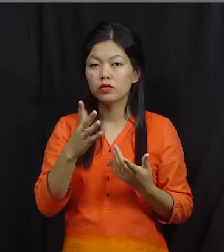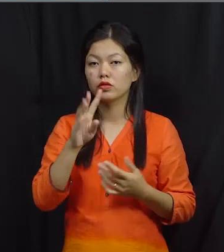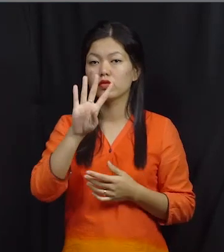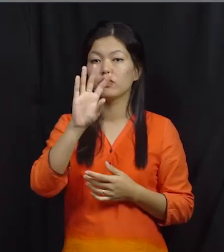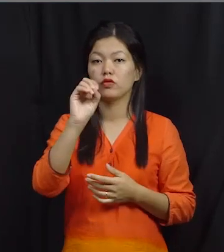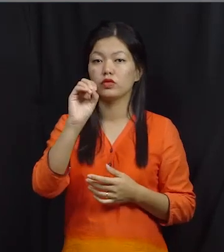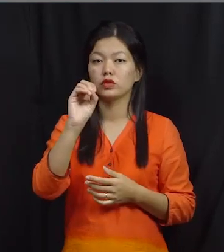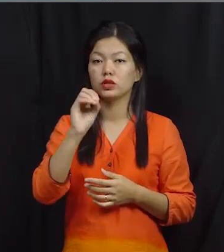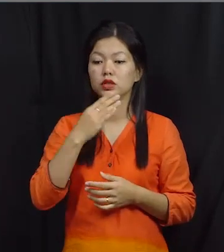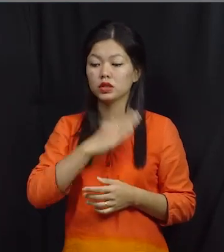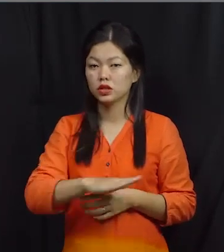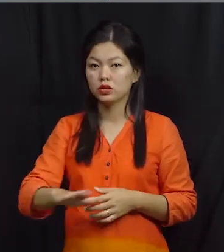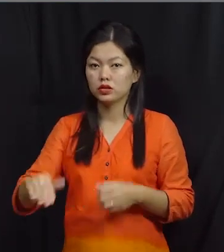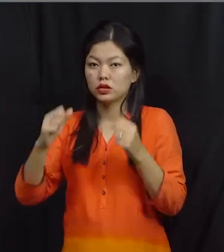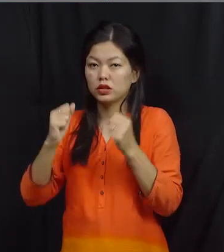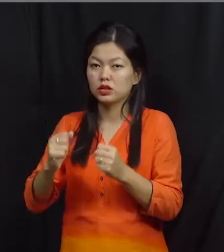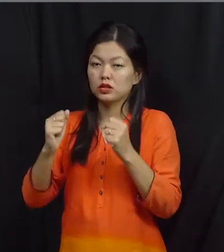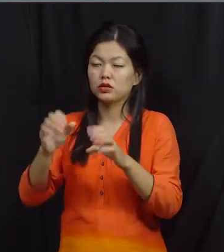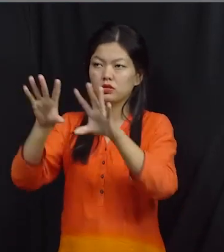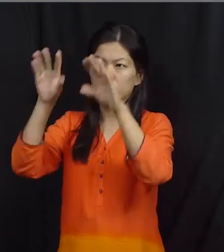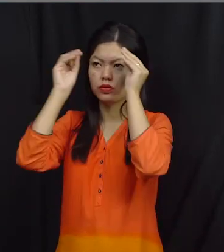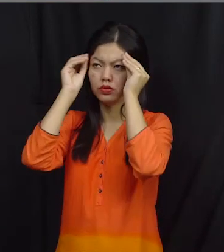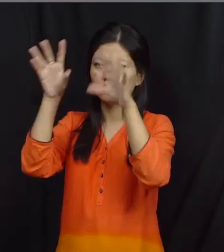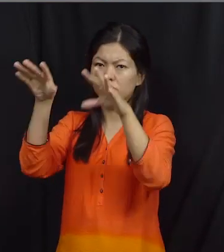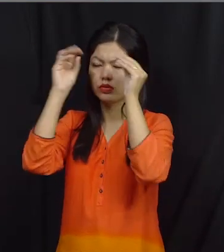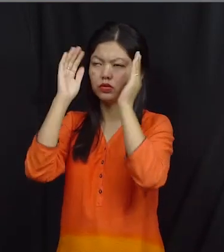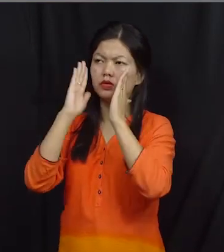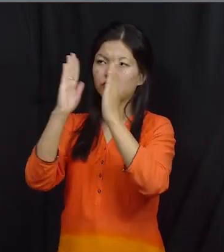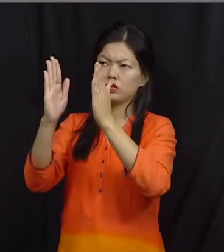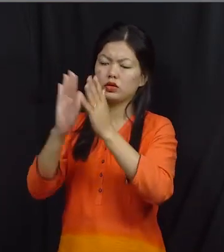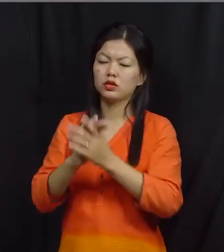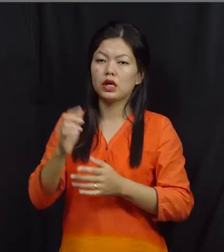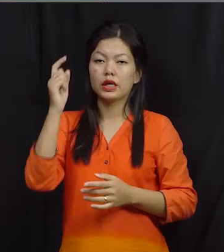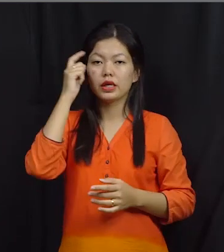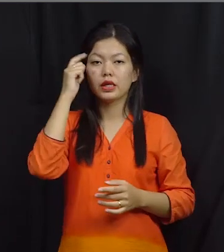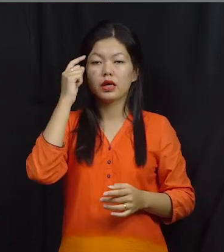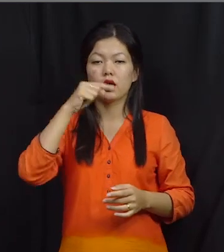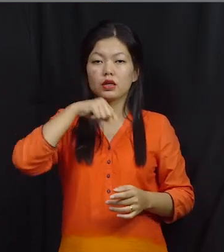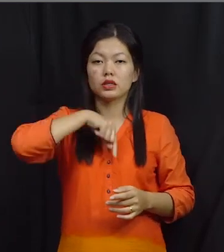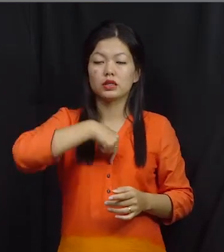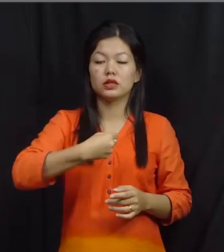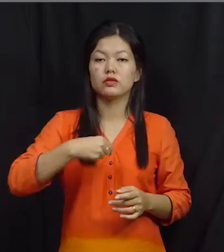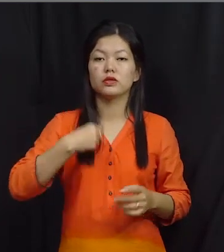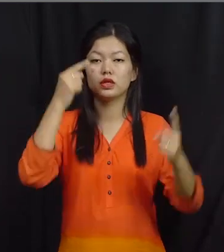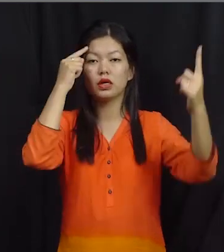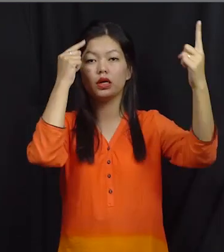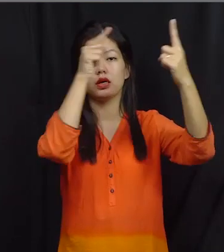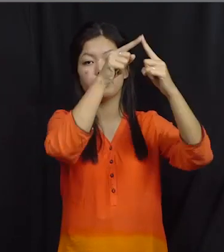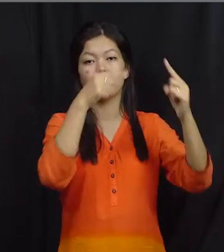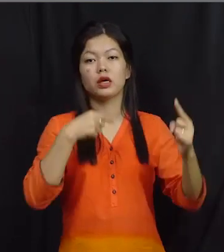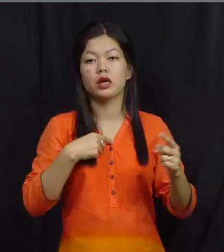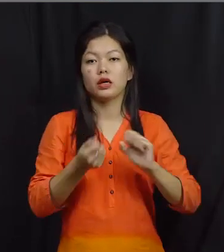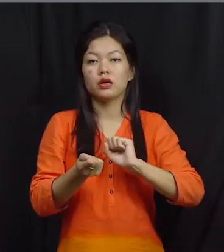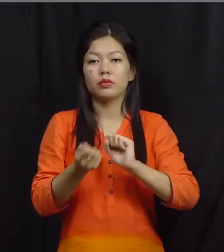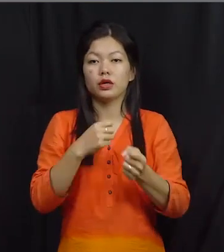different aims and purpose in life, isn't it? All will not be similar, and then some will be good in studies, some might